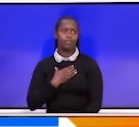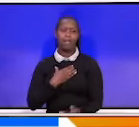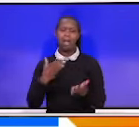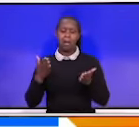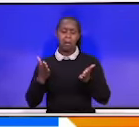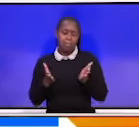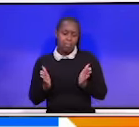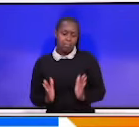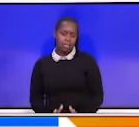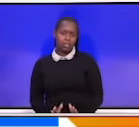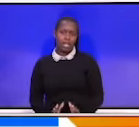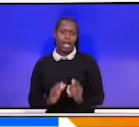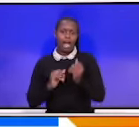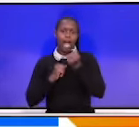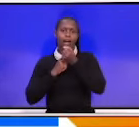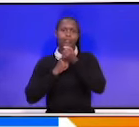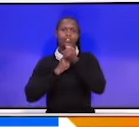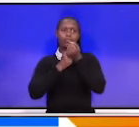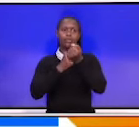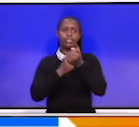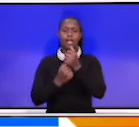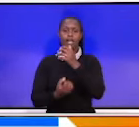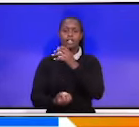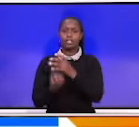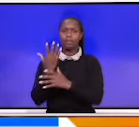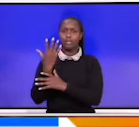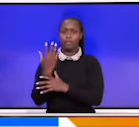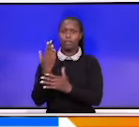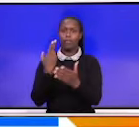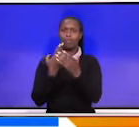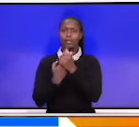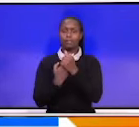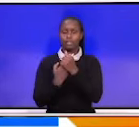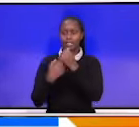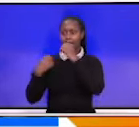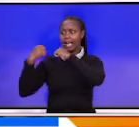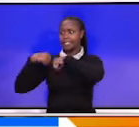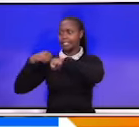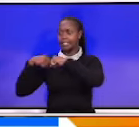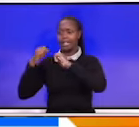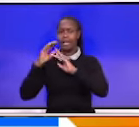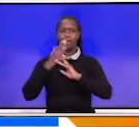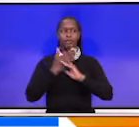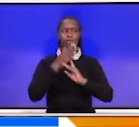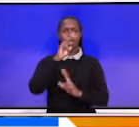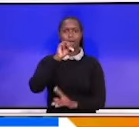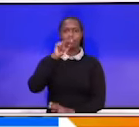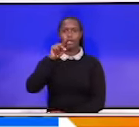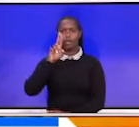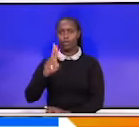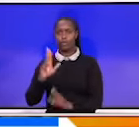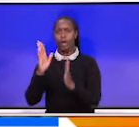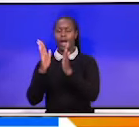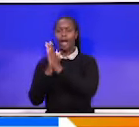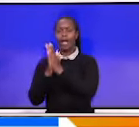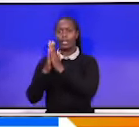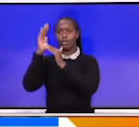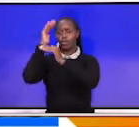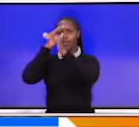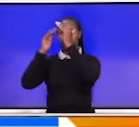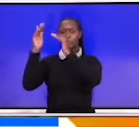personally supported the establishment of a partnership deal between Mount Kenya University and the University of